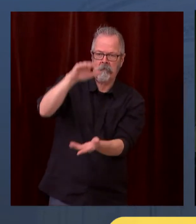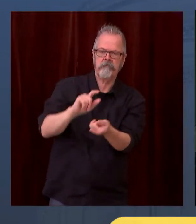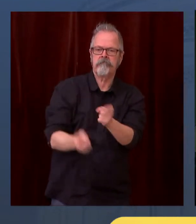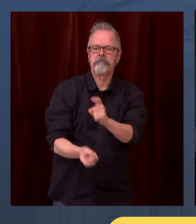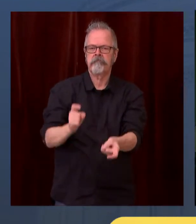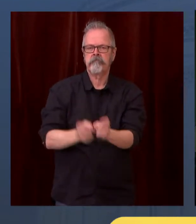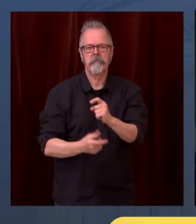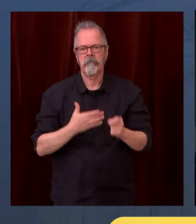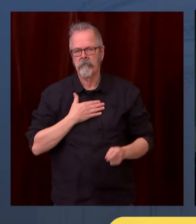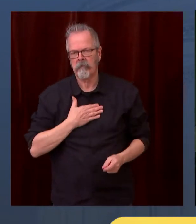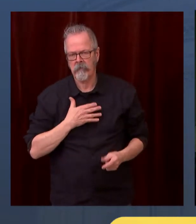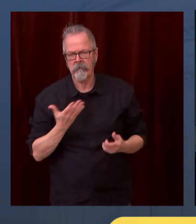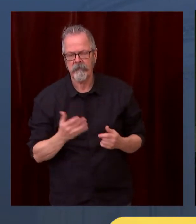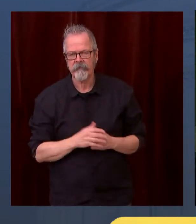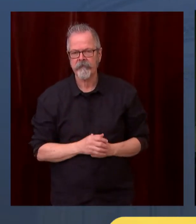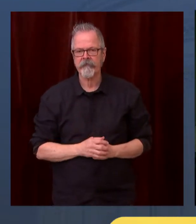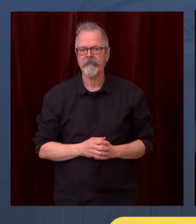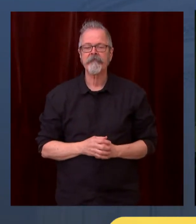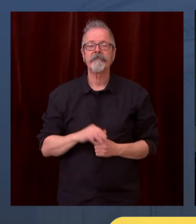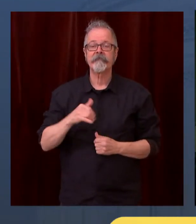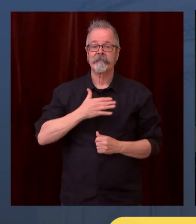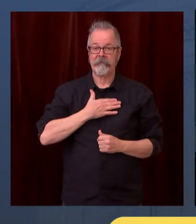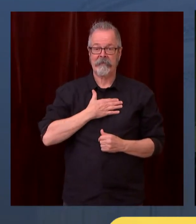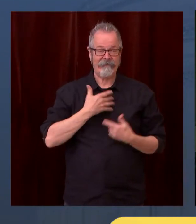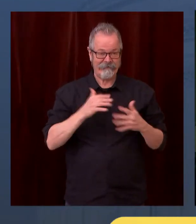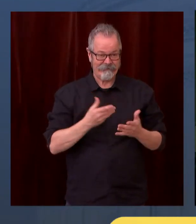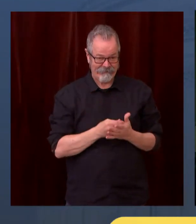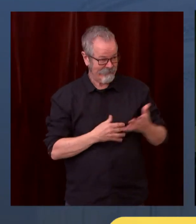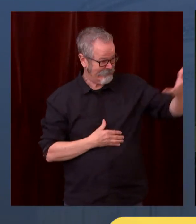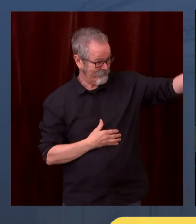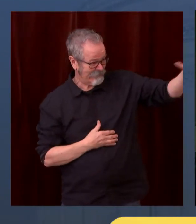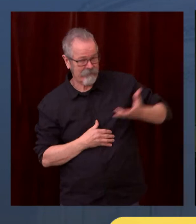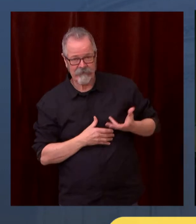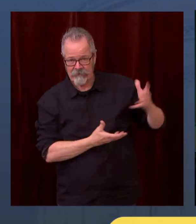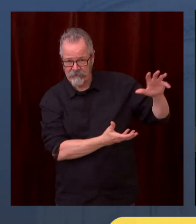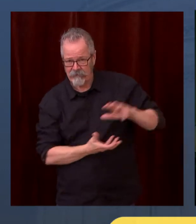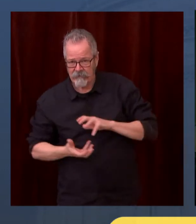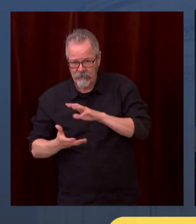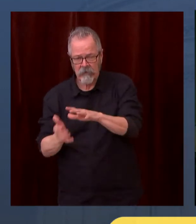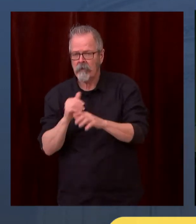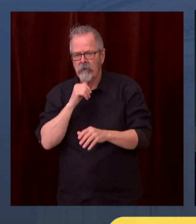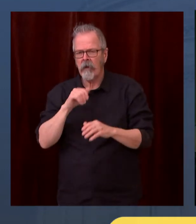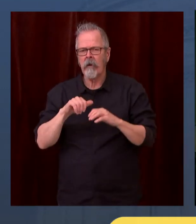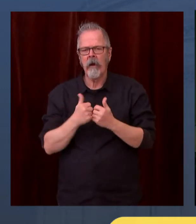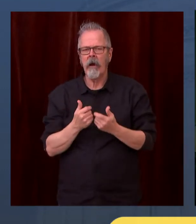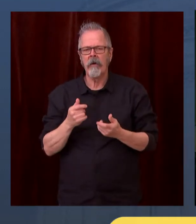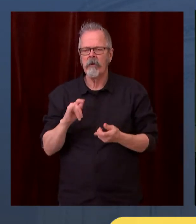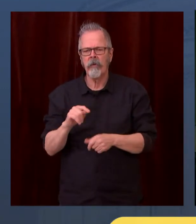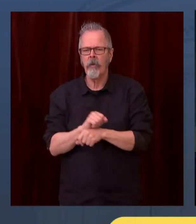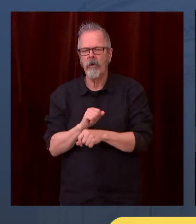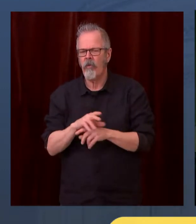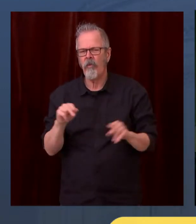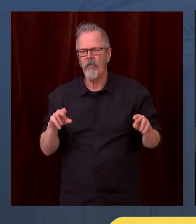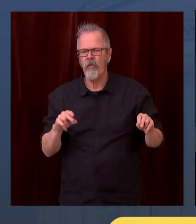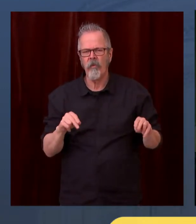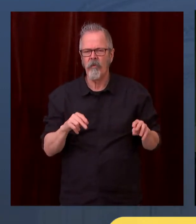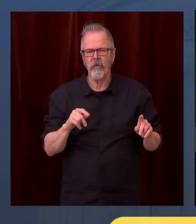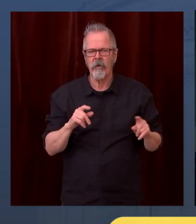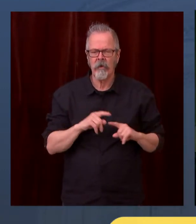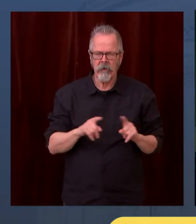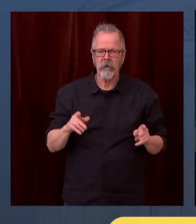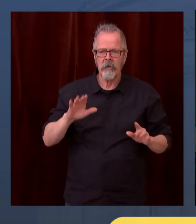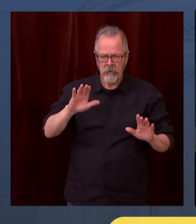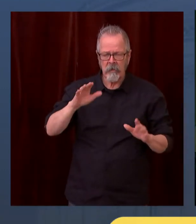it over somewhere or moving it over somewhere. That's not how it works. It's that those vaccines are there, although we can